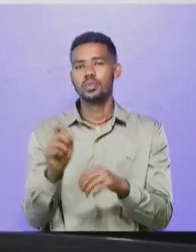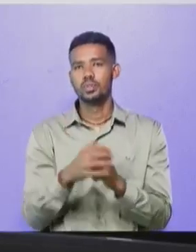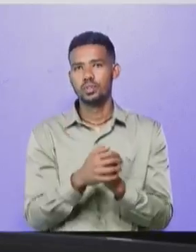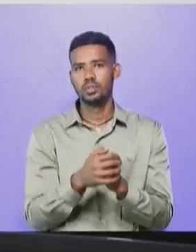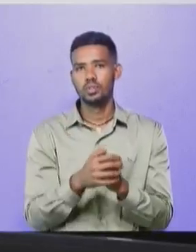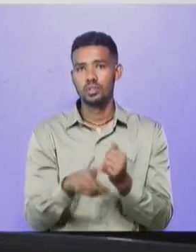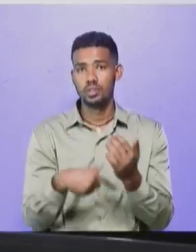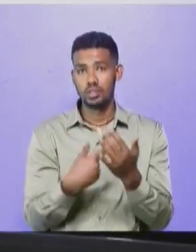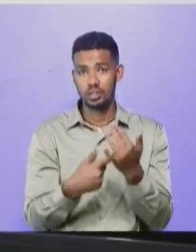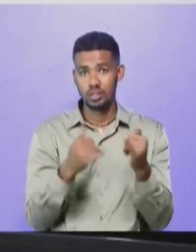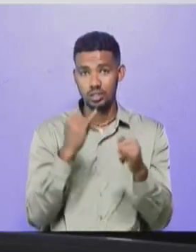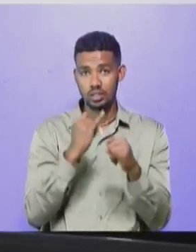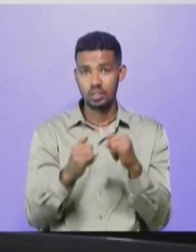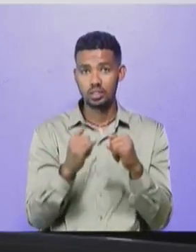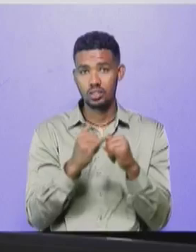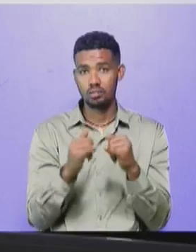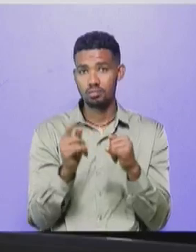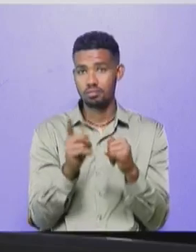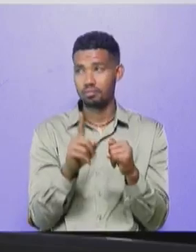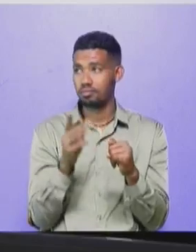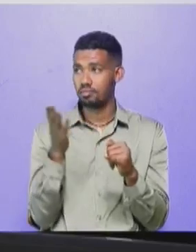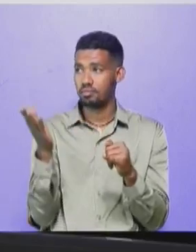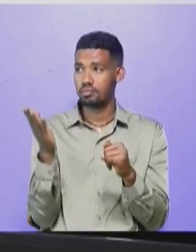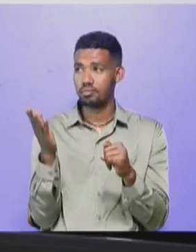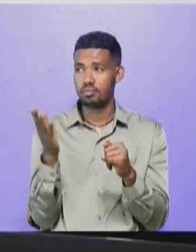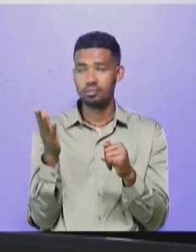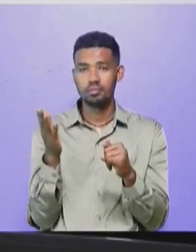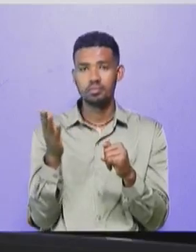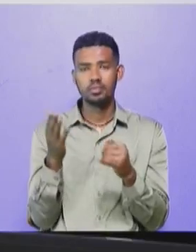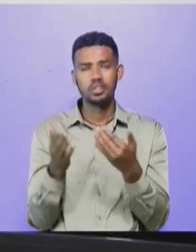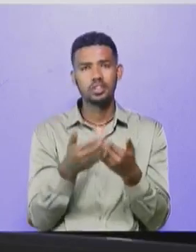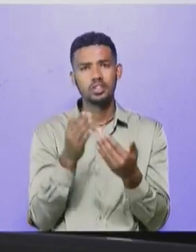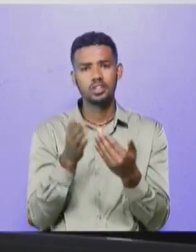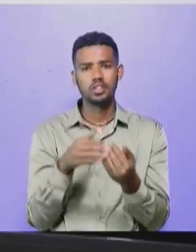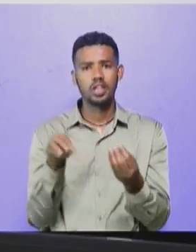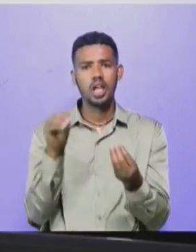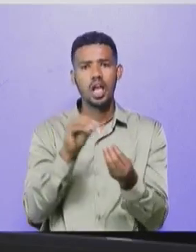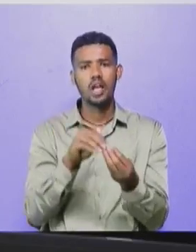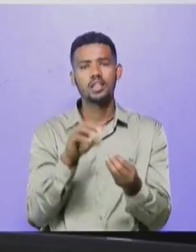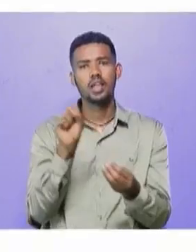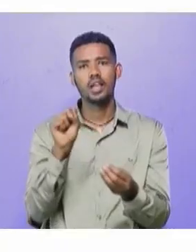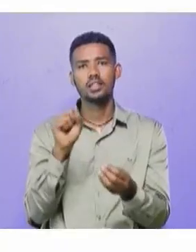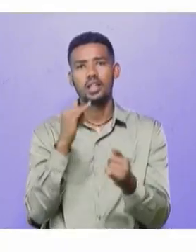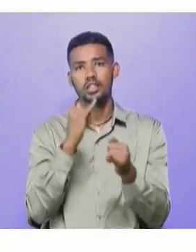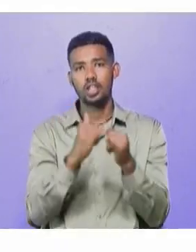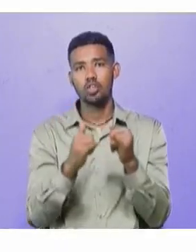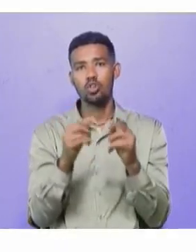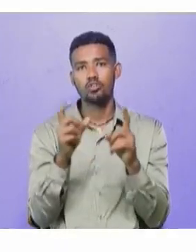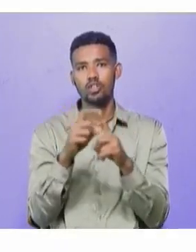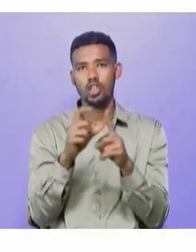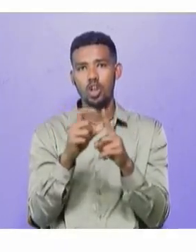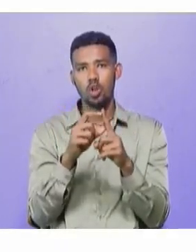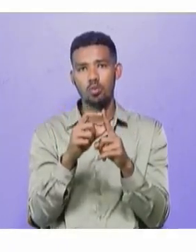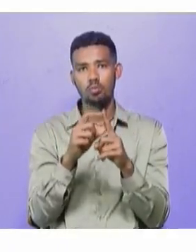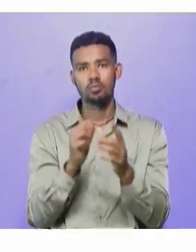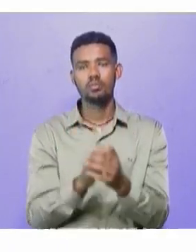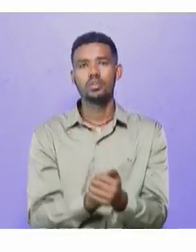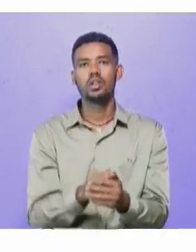Here is ending with consonant, so easily add S at the end of the noun.